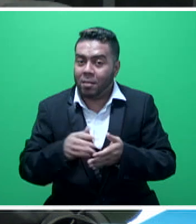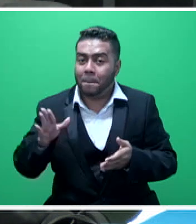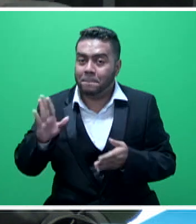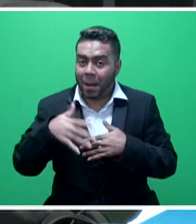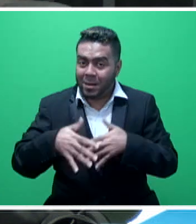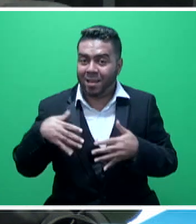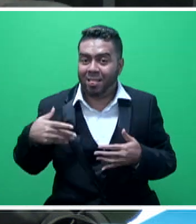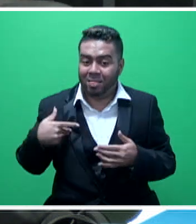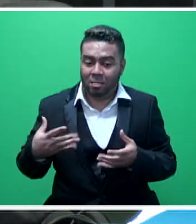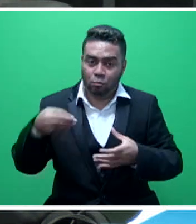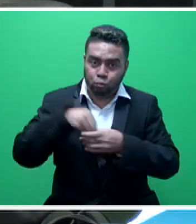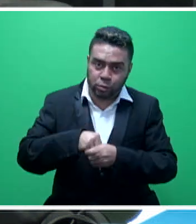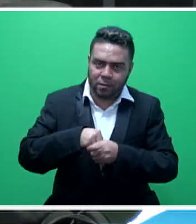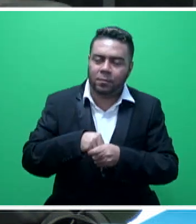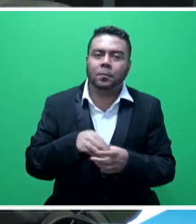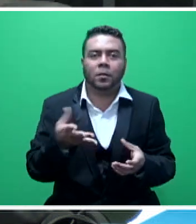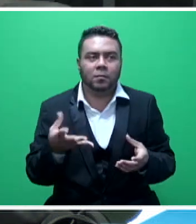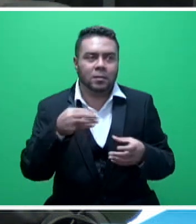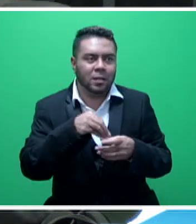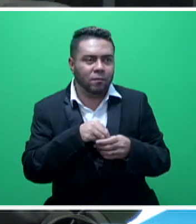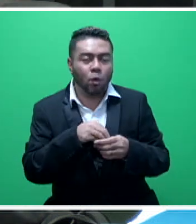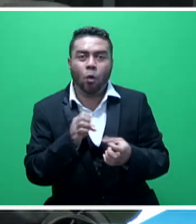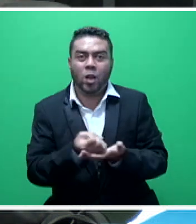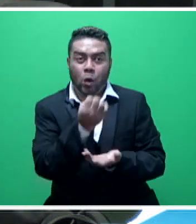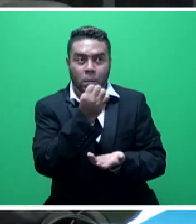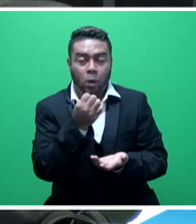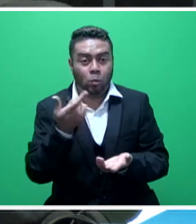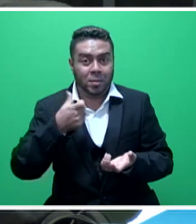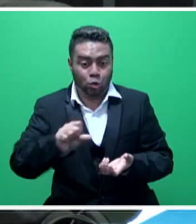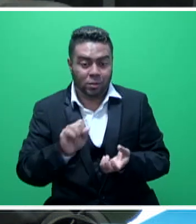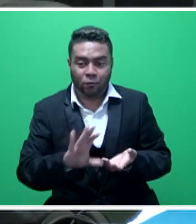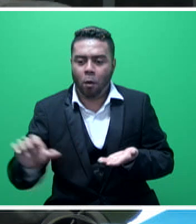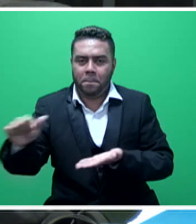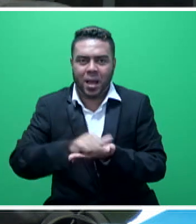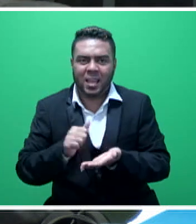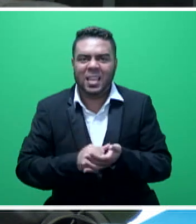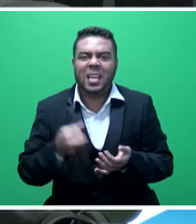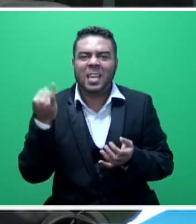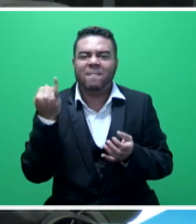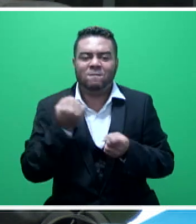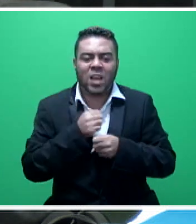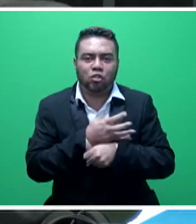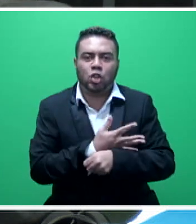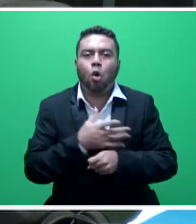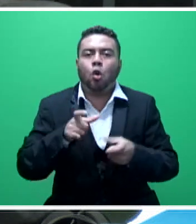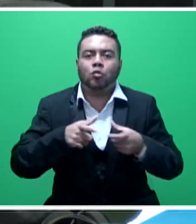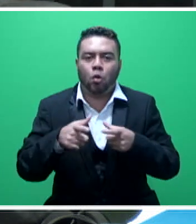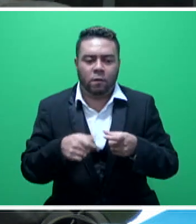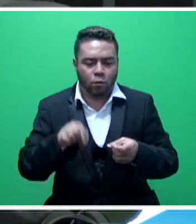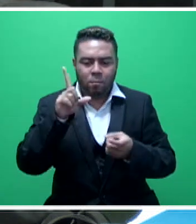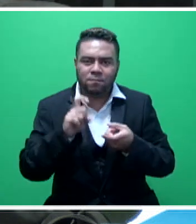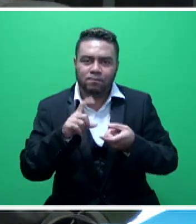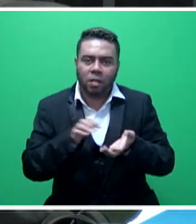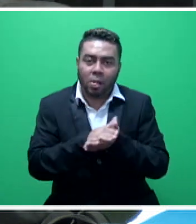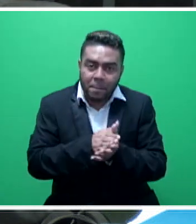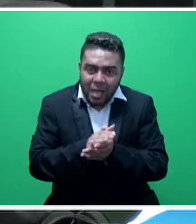health and economic recovery phases we're in. It will be used to procure infection control items such as hand gels, masks,